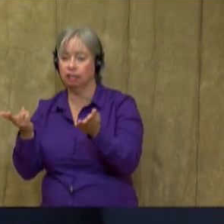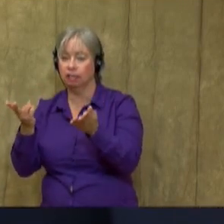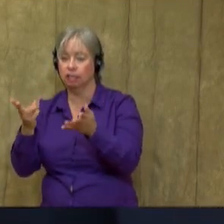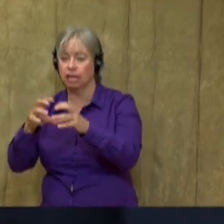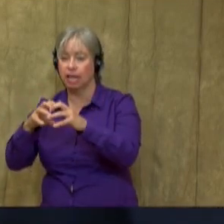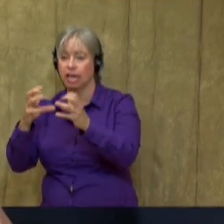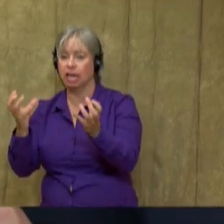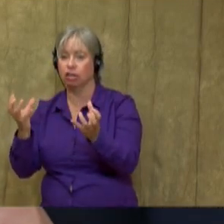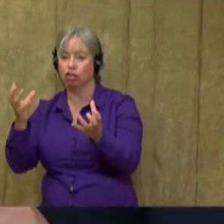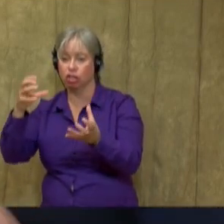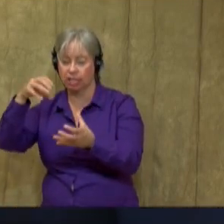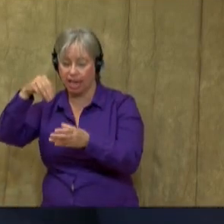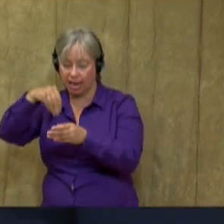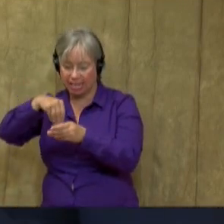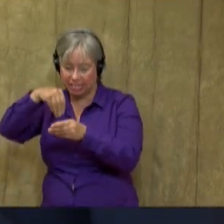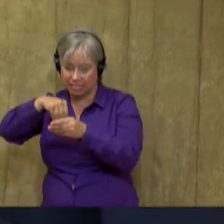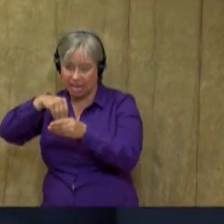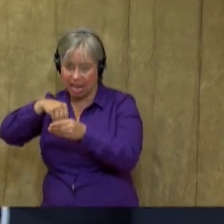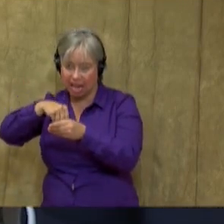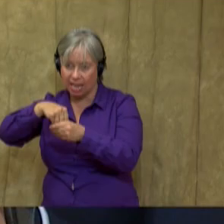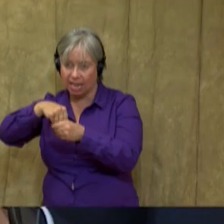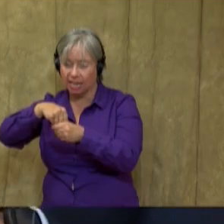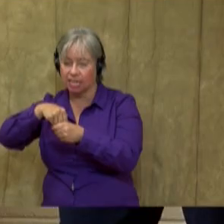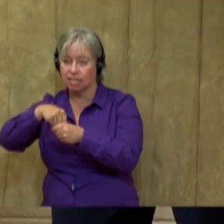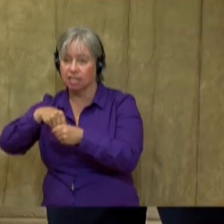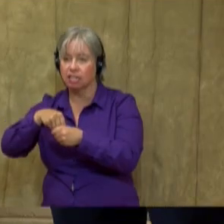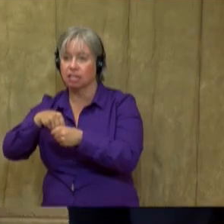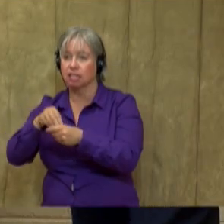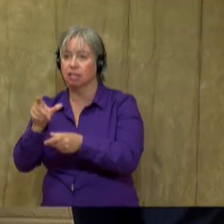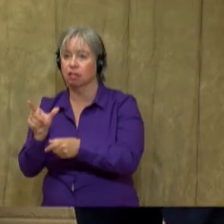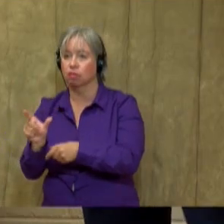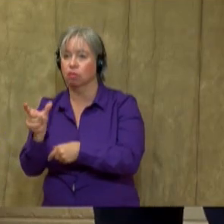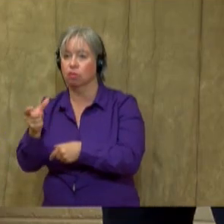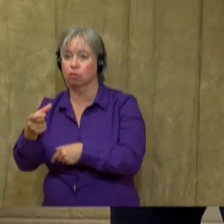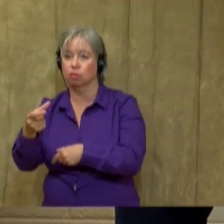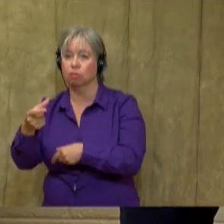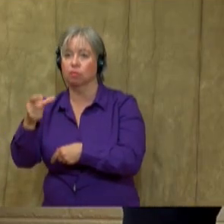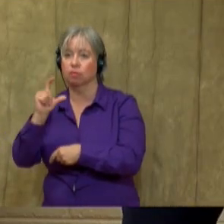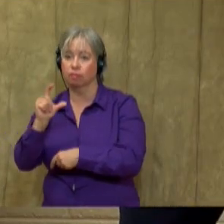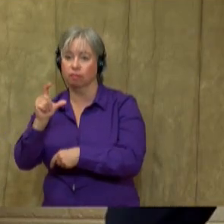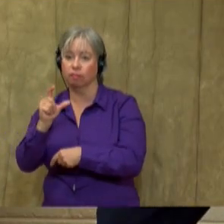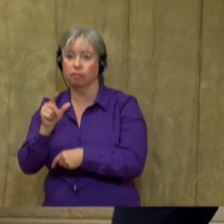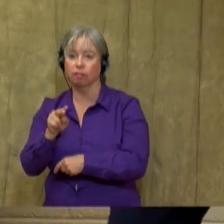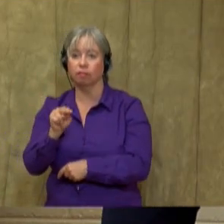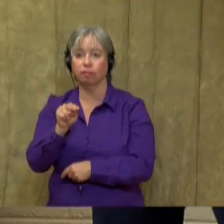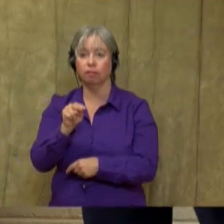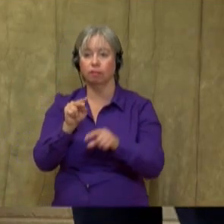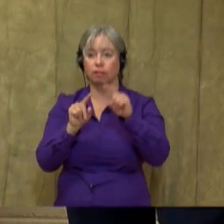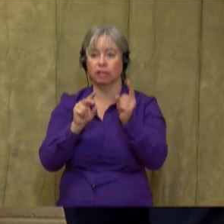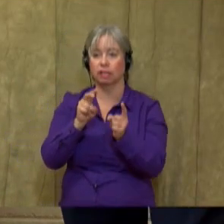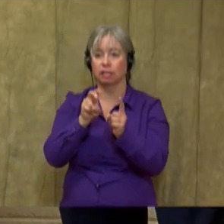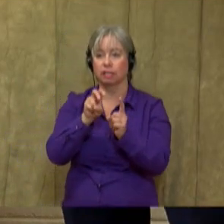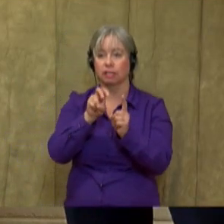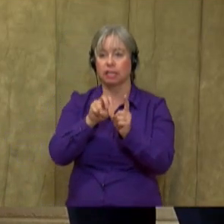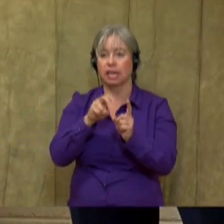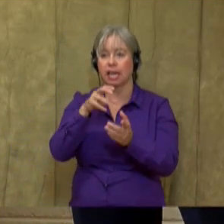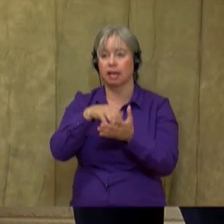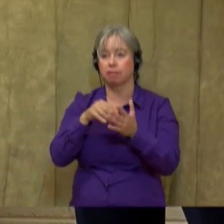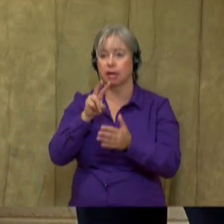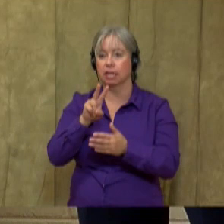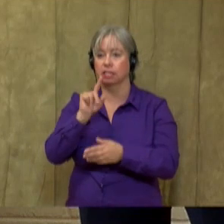we're looking at a situation where that inner cube is modeled by this expression n minus 2 to the 3rd